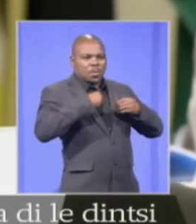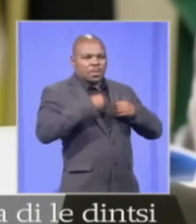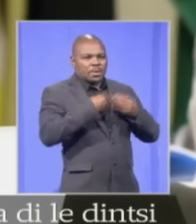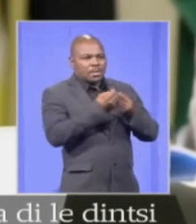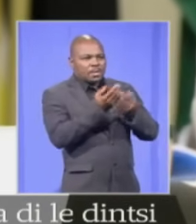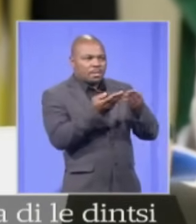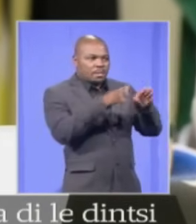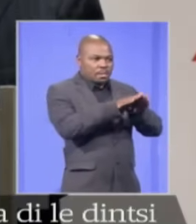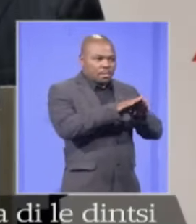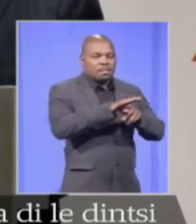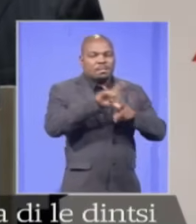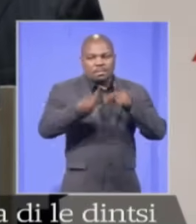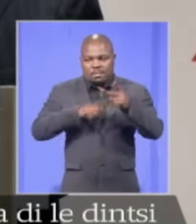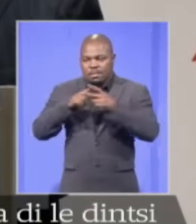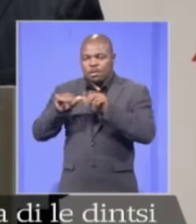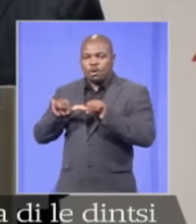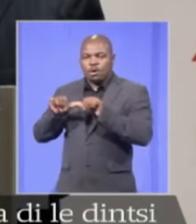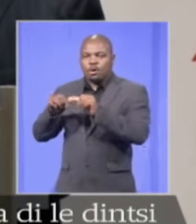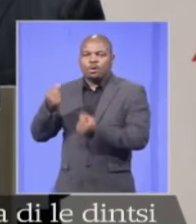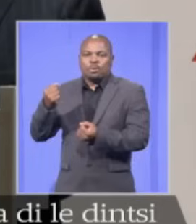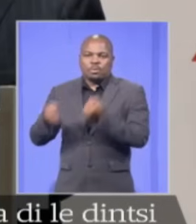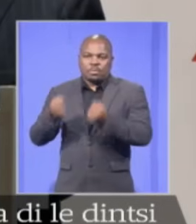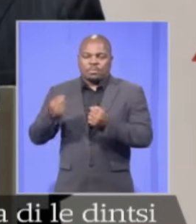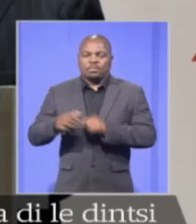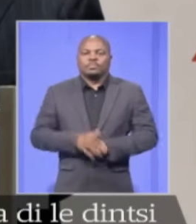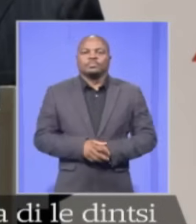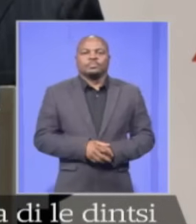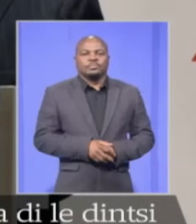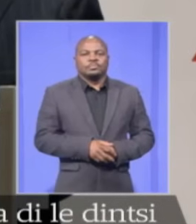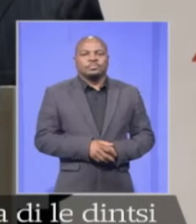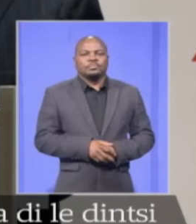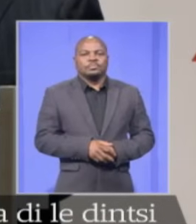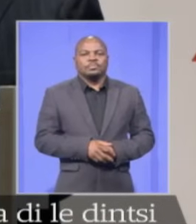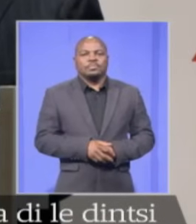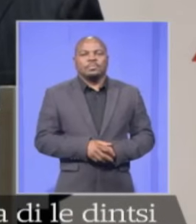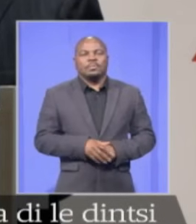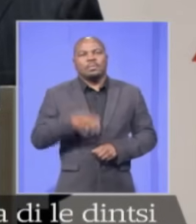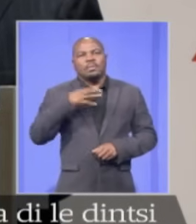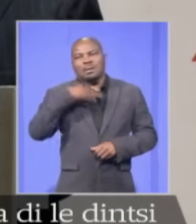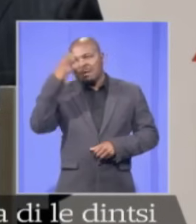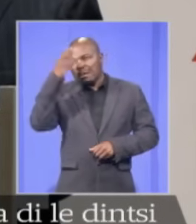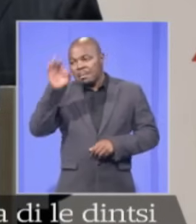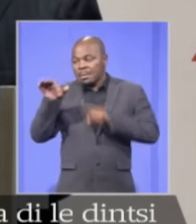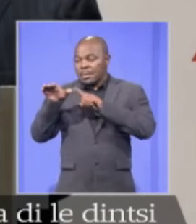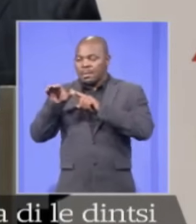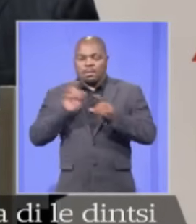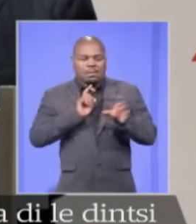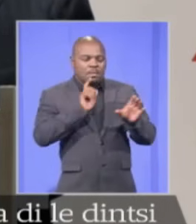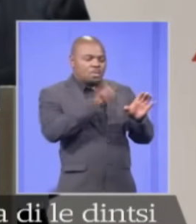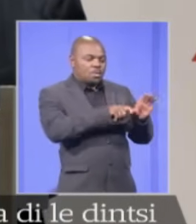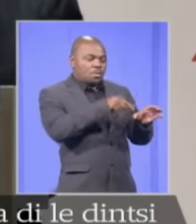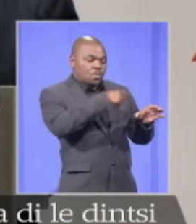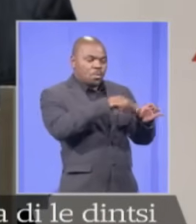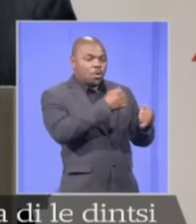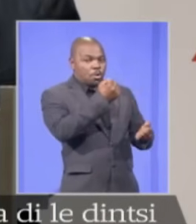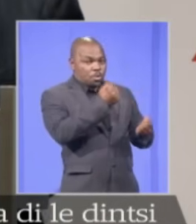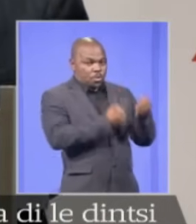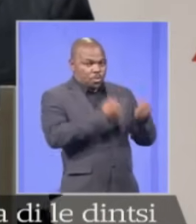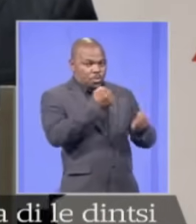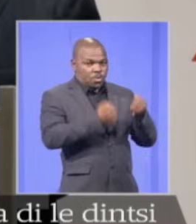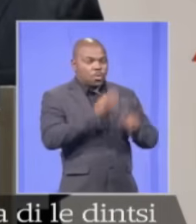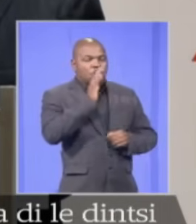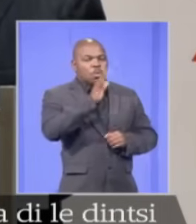e konosediwa. The presence of those assets within the jurisdiction of states that join the court would also provide